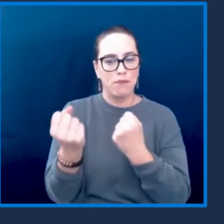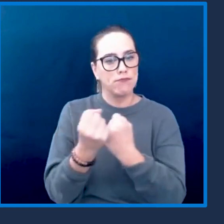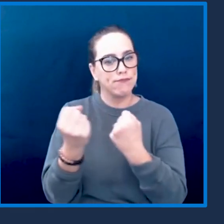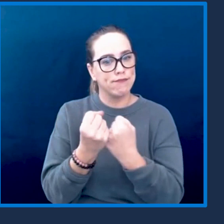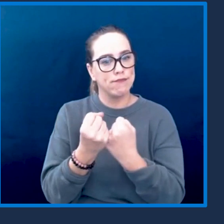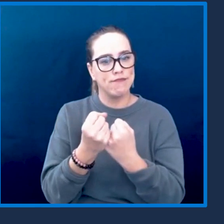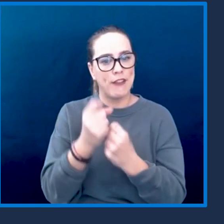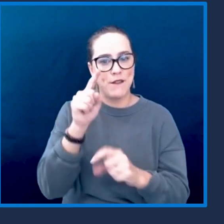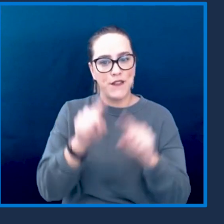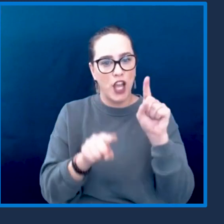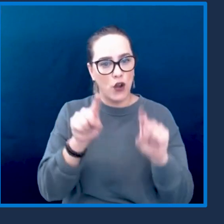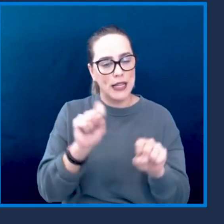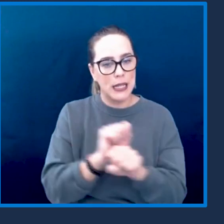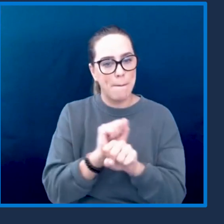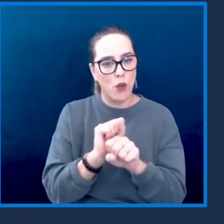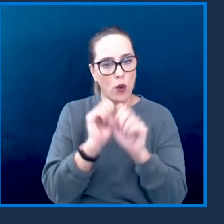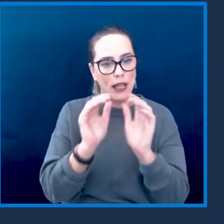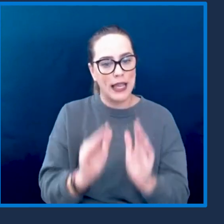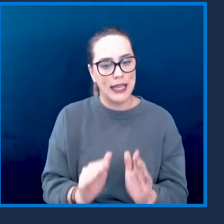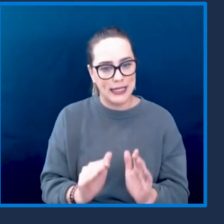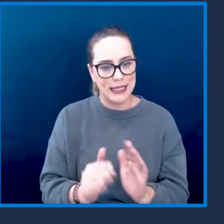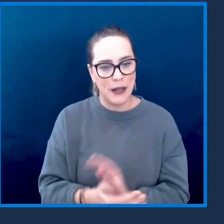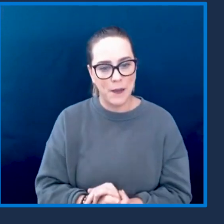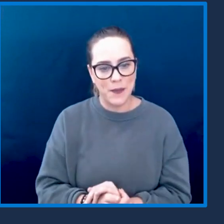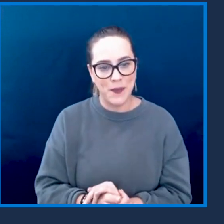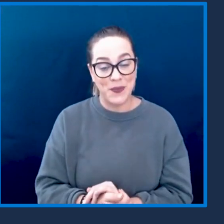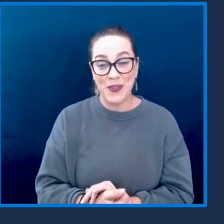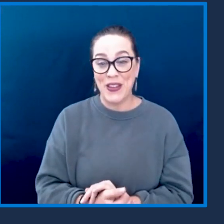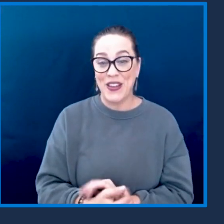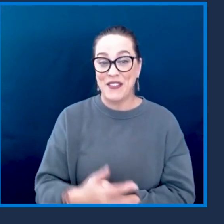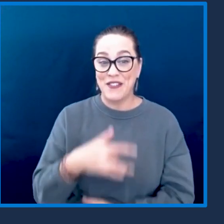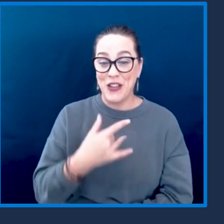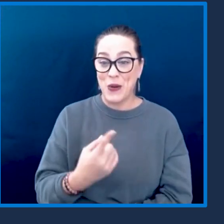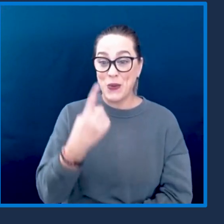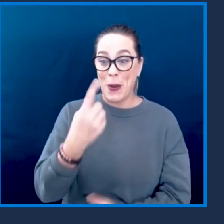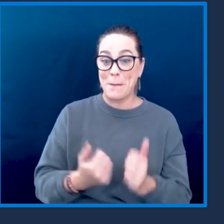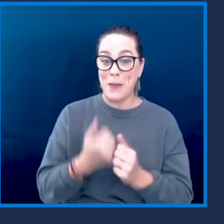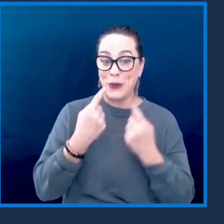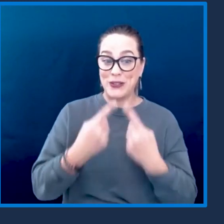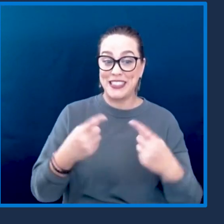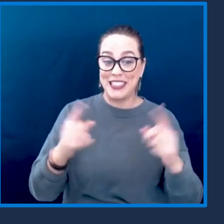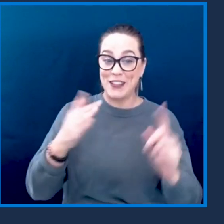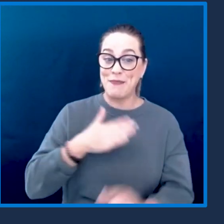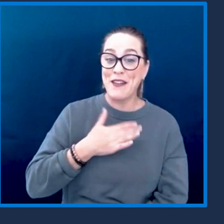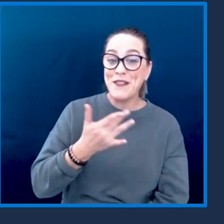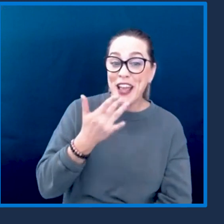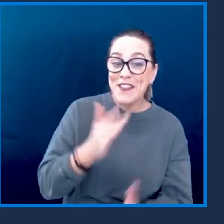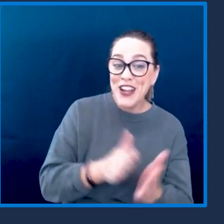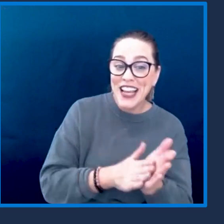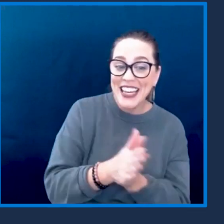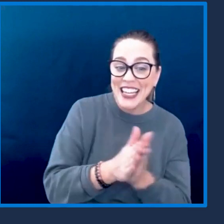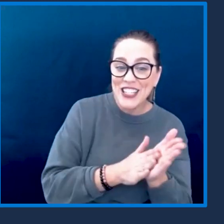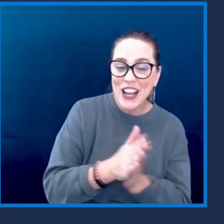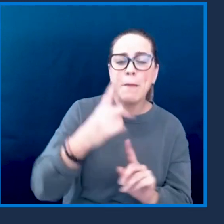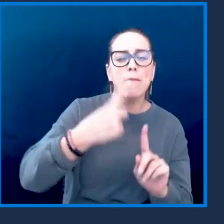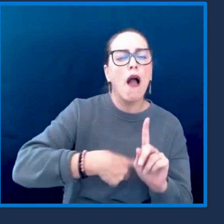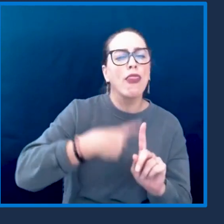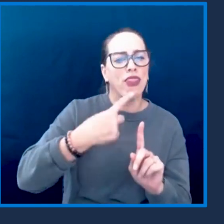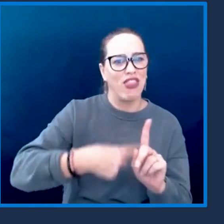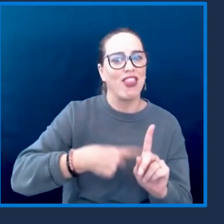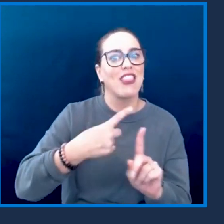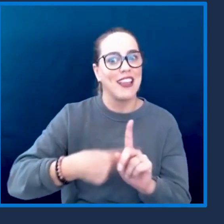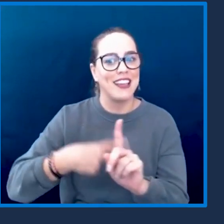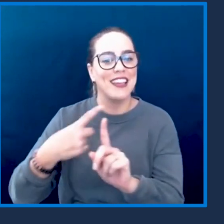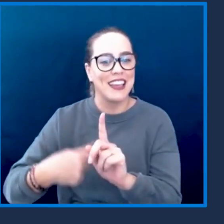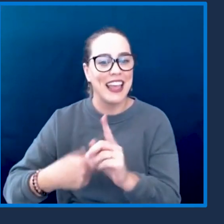of I say is our most successful initiative, perhaps it's my favorite initiative, is a monthly series that we have. It's